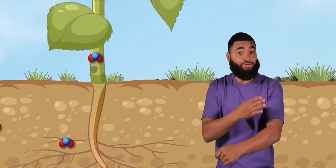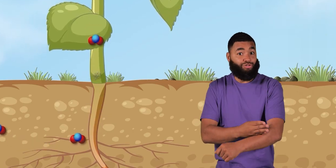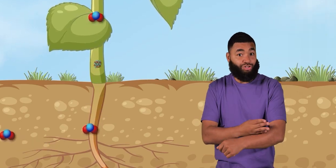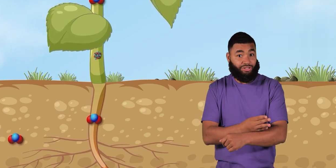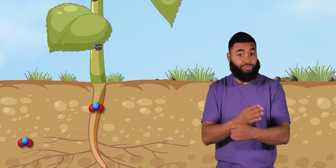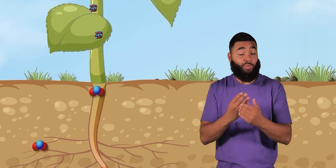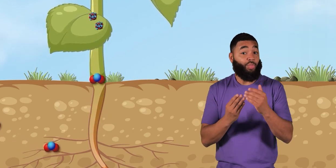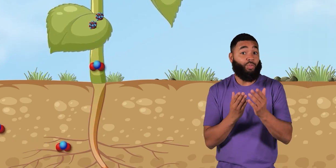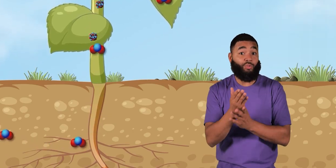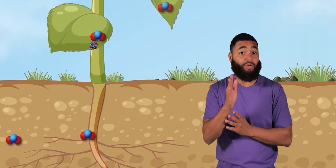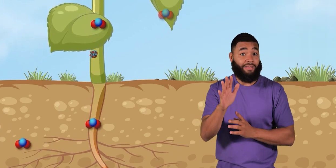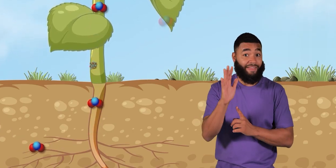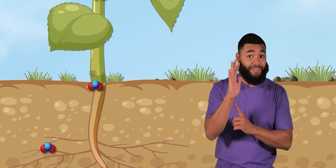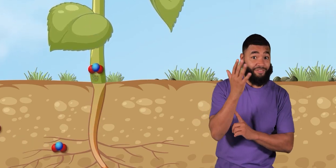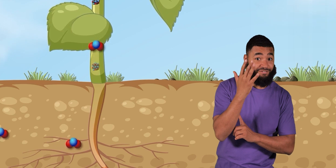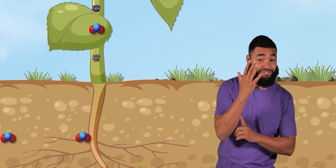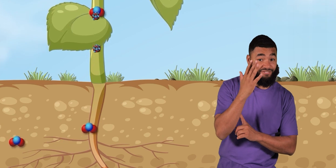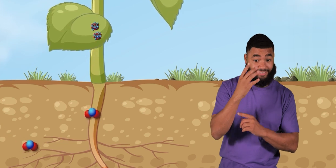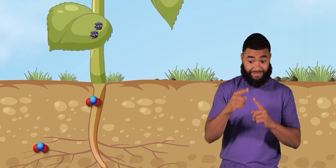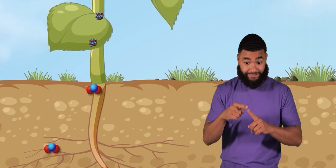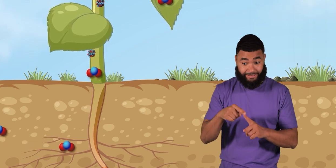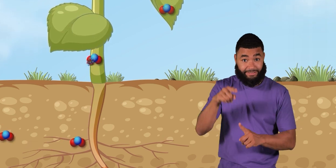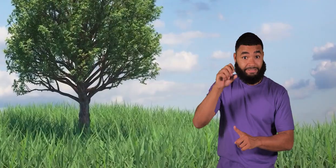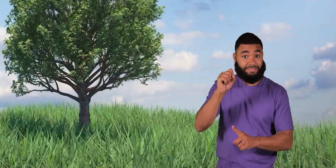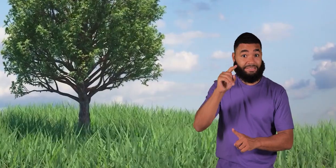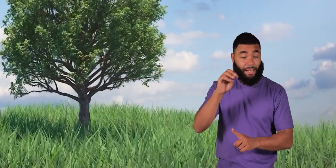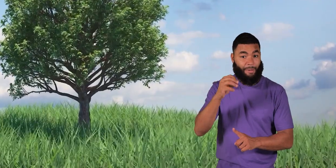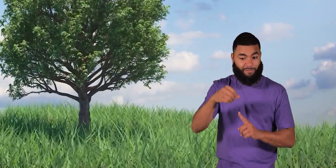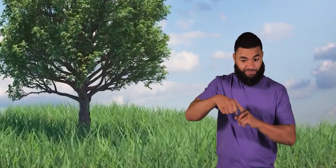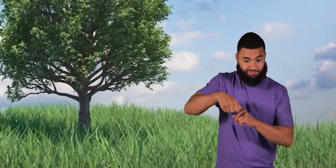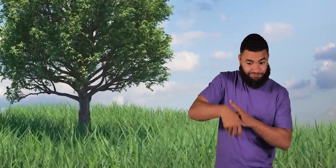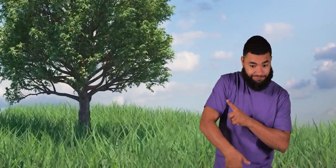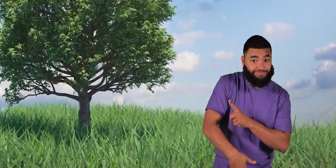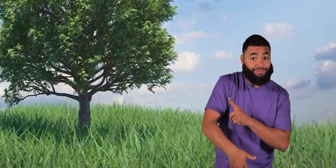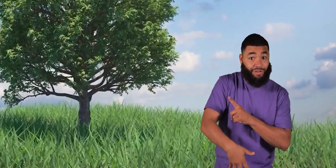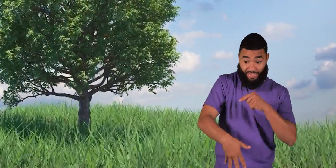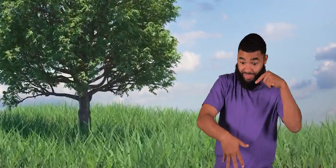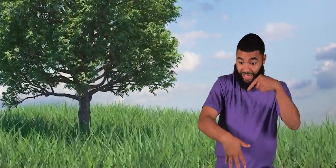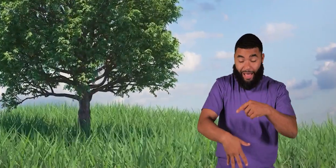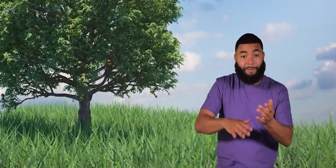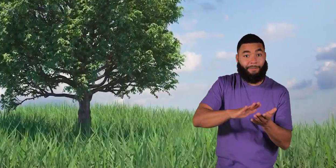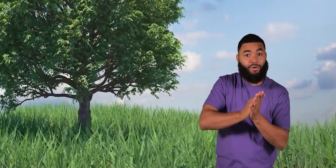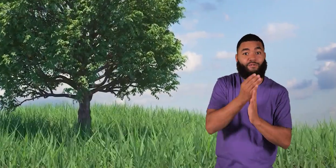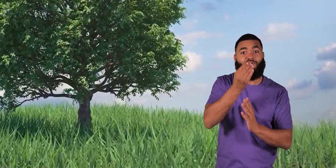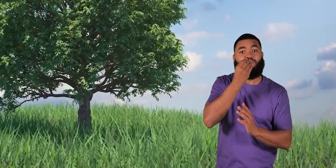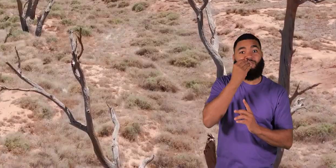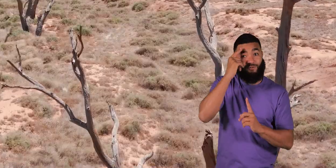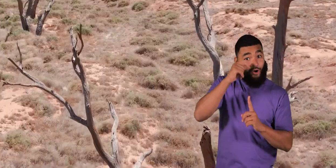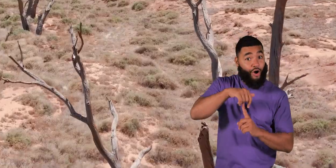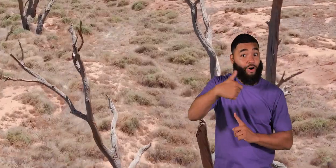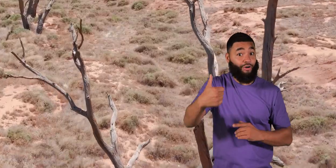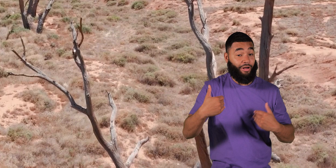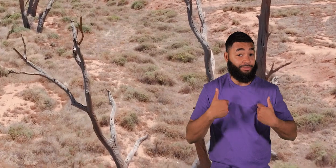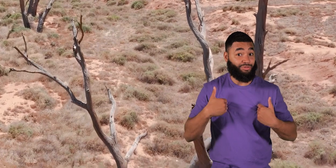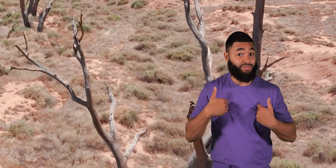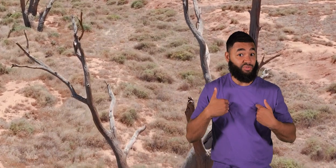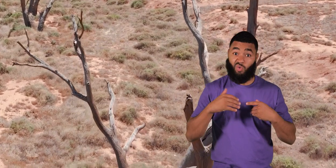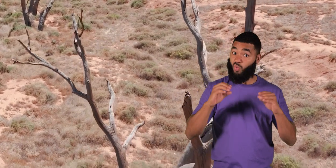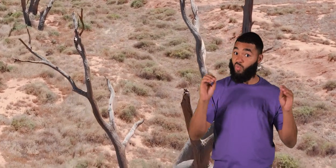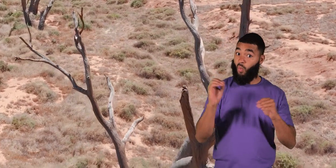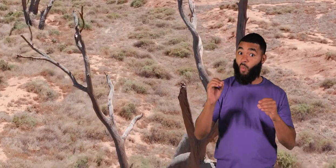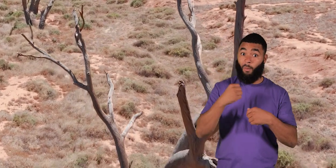store this energy in their leaves, stems, and roots, which then becomes food for other animals. Without producers,